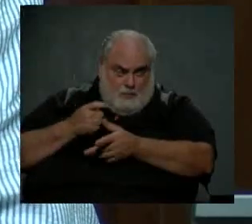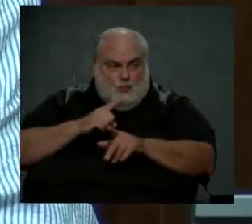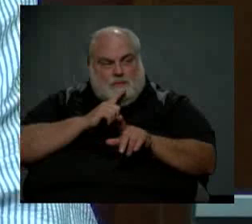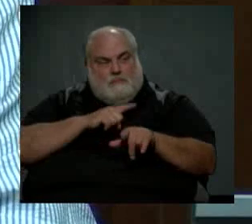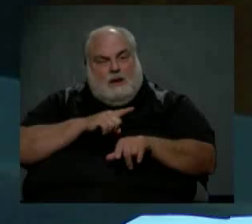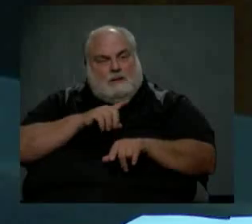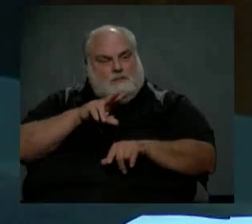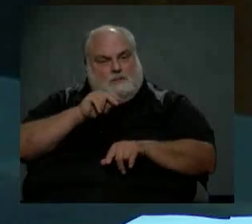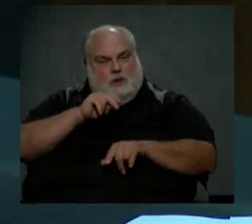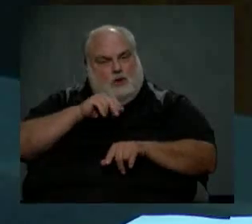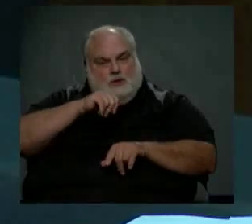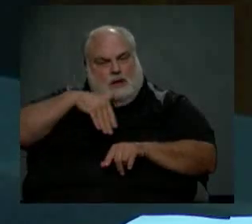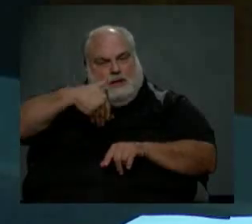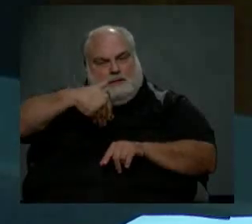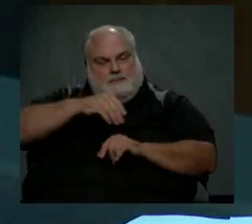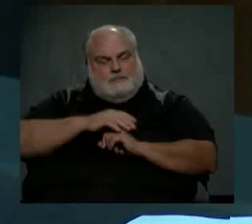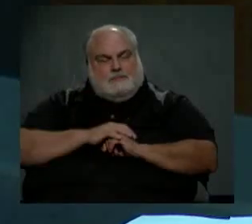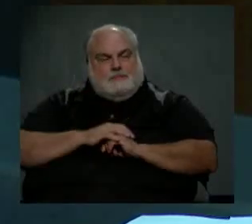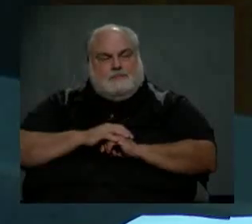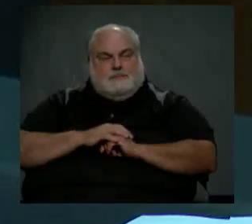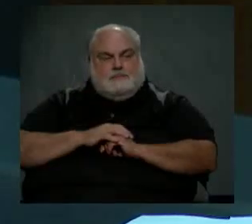Not to my knowledge.